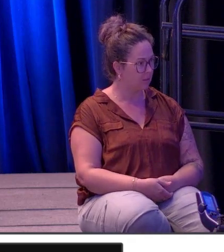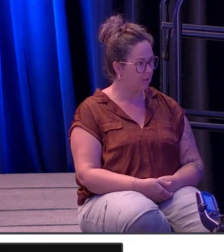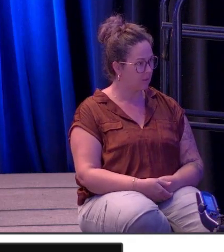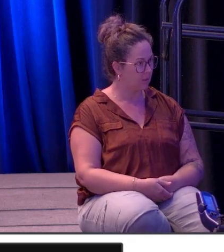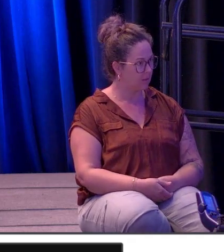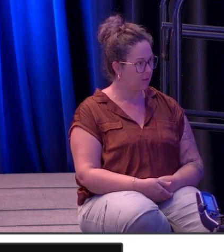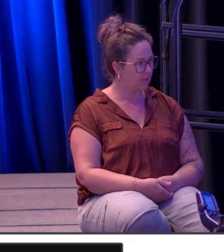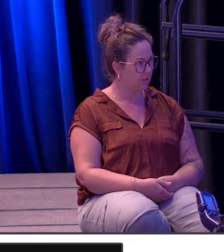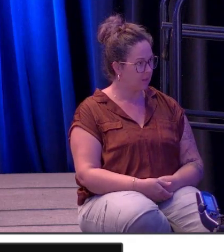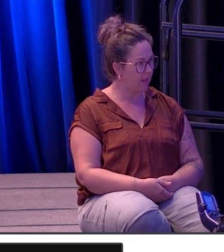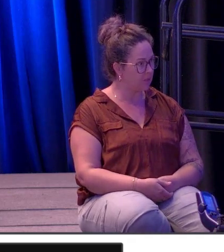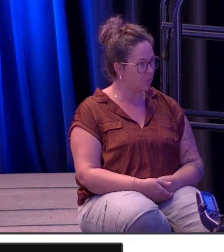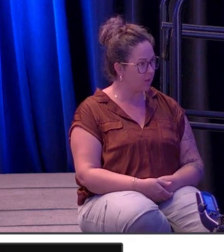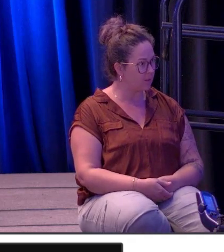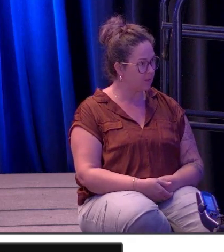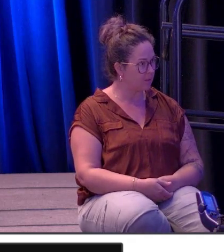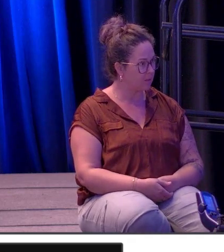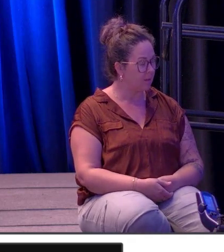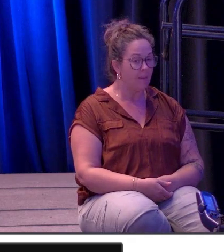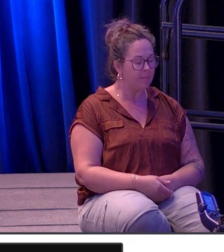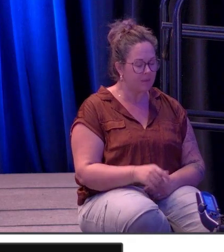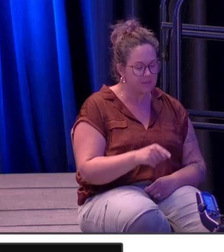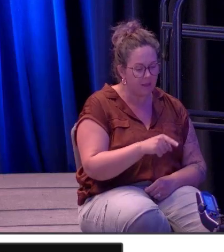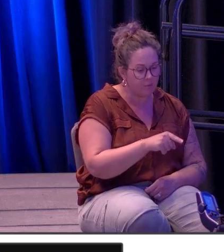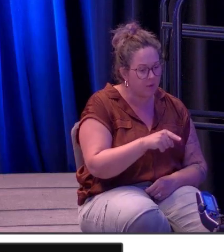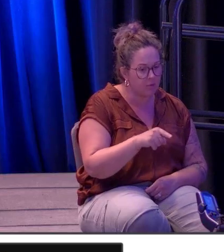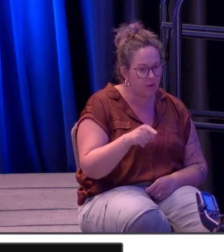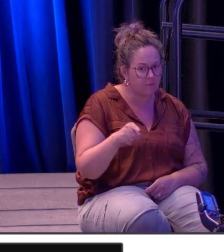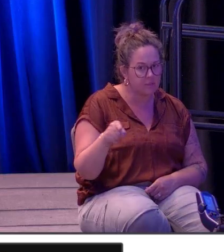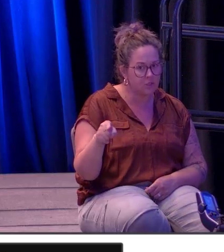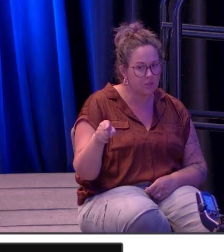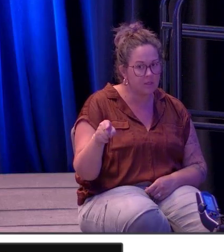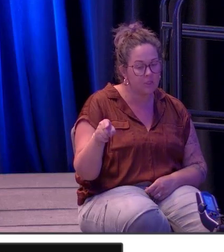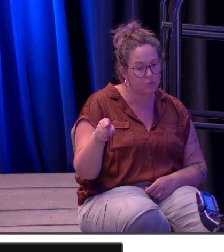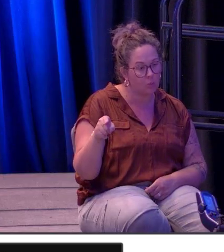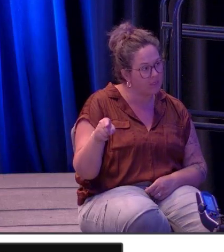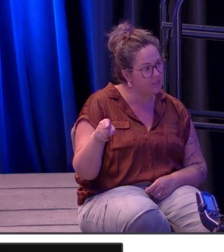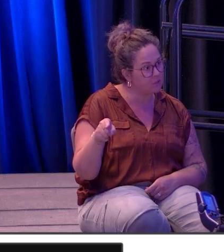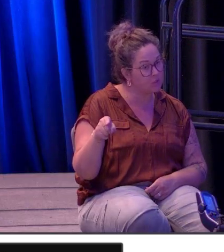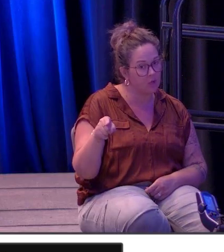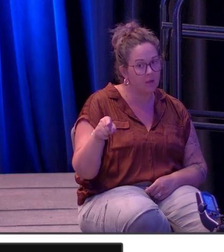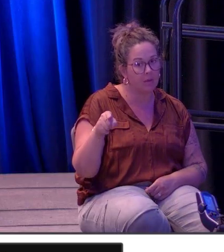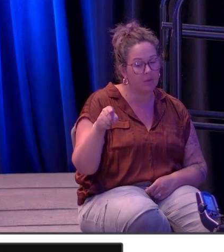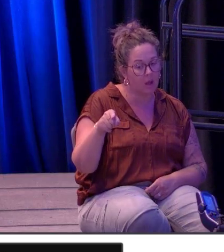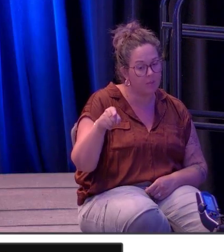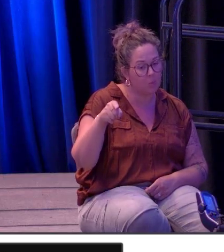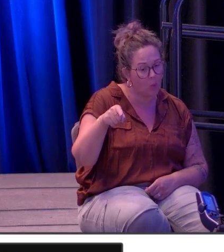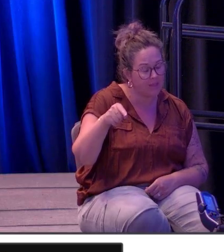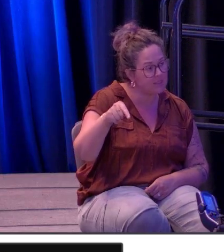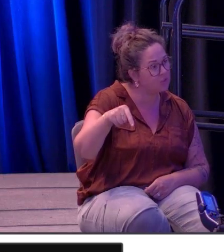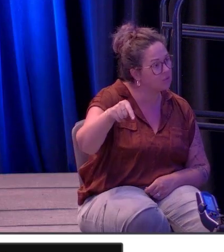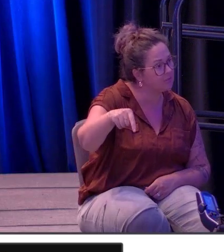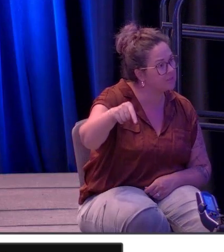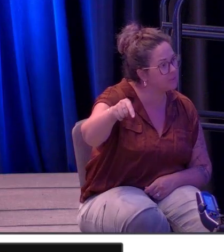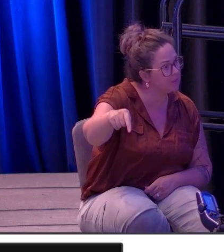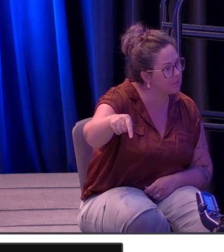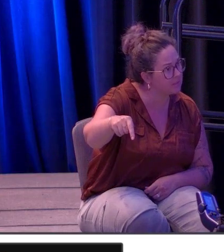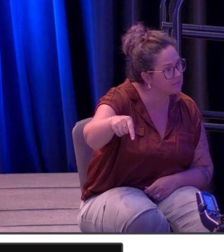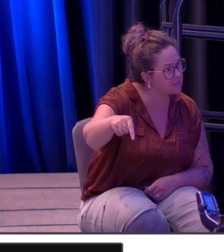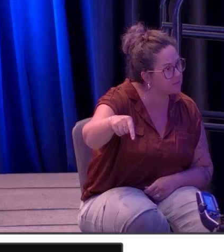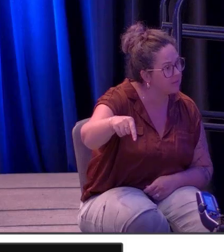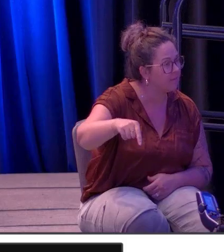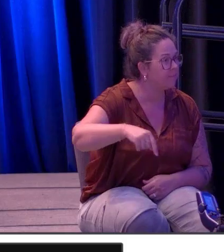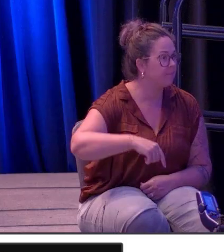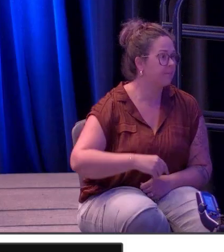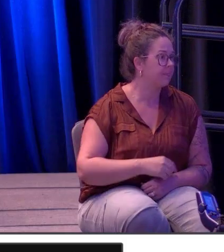I'll ask, see if we can get a mic. And that way you can walk around each party. Would that make sense? There's too many